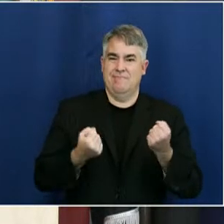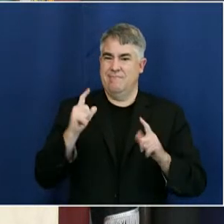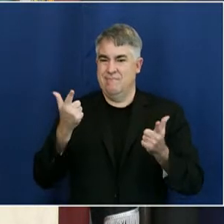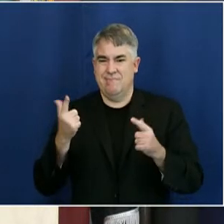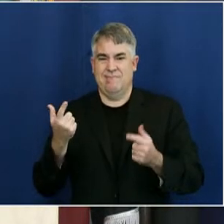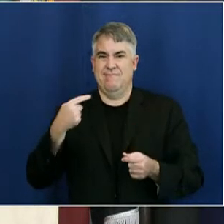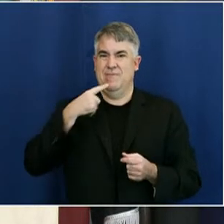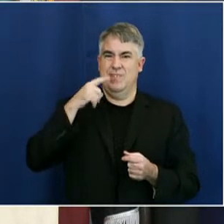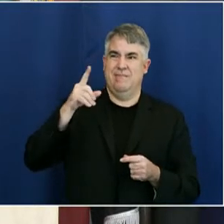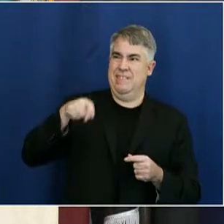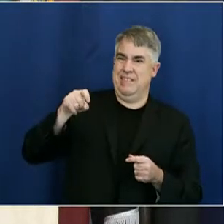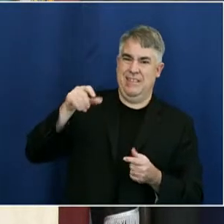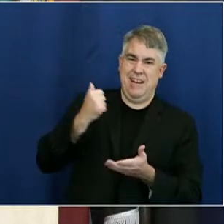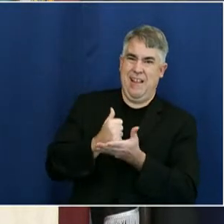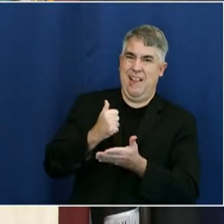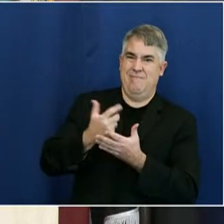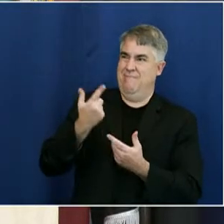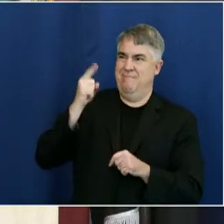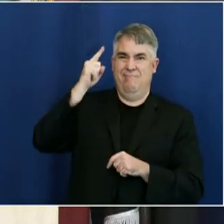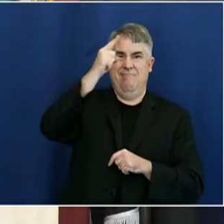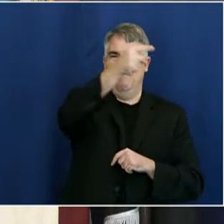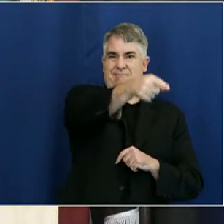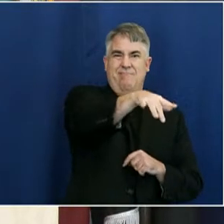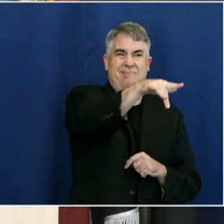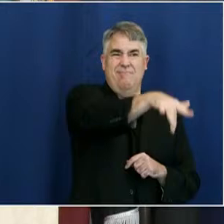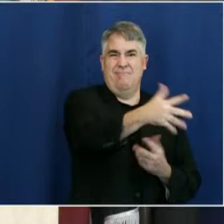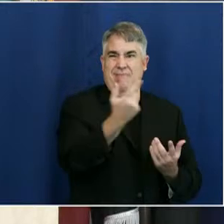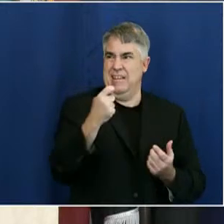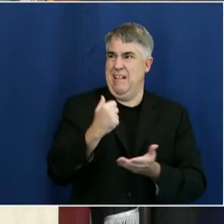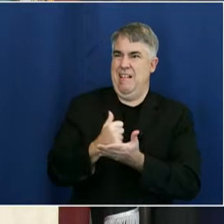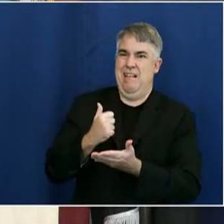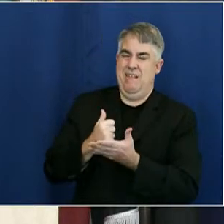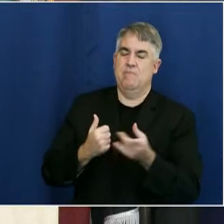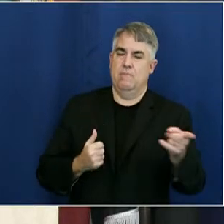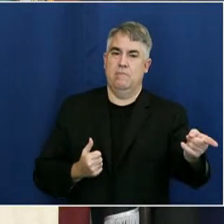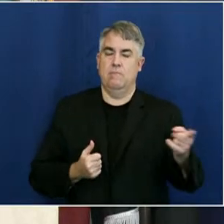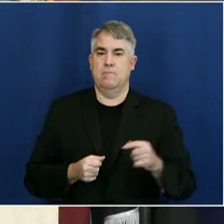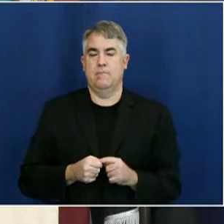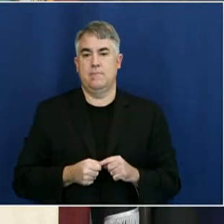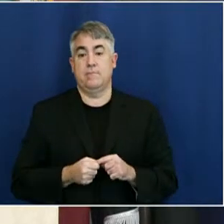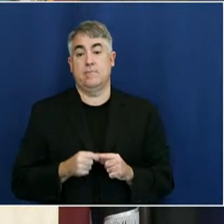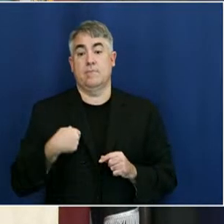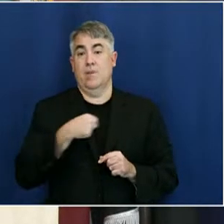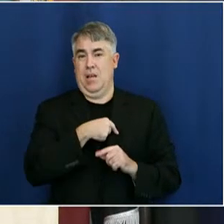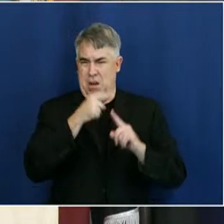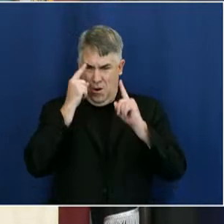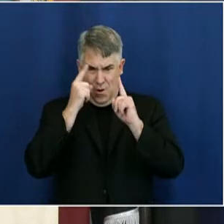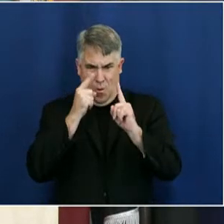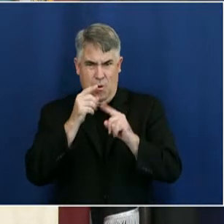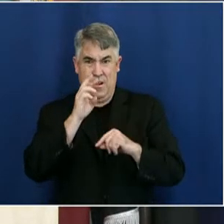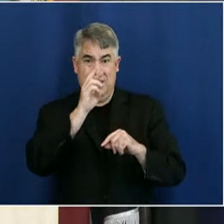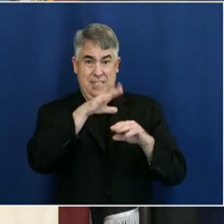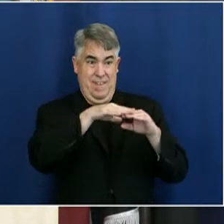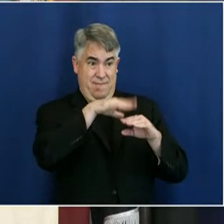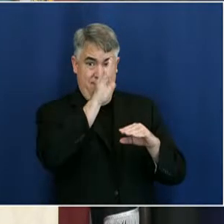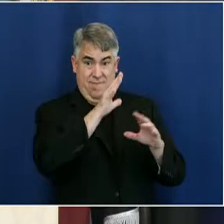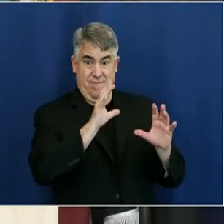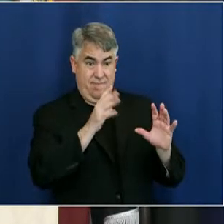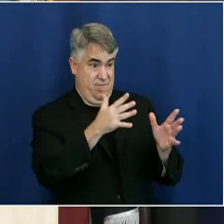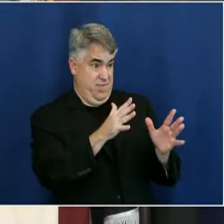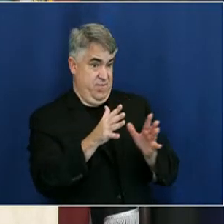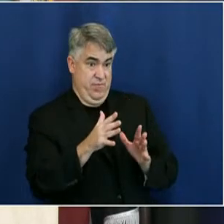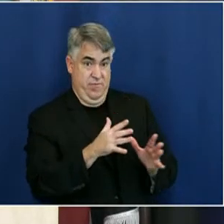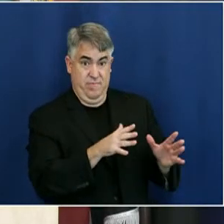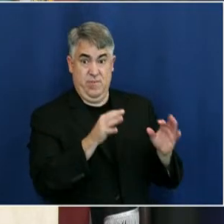care facilities and we get through skilled nursing facilities to put more mobile teams to work in the community. We have made significant